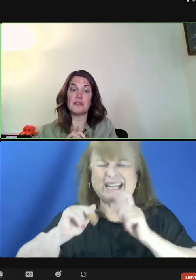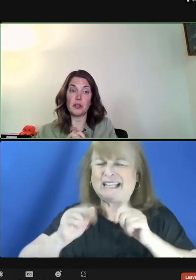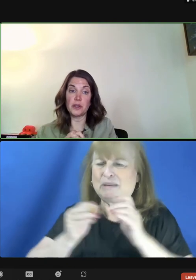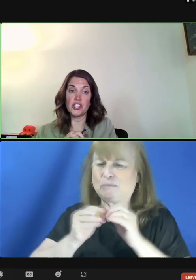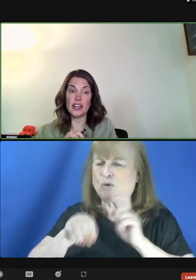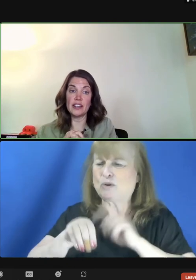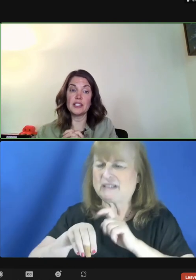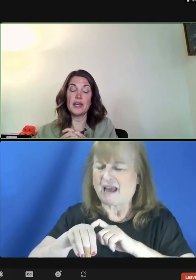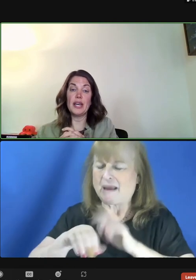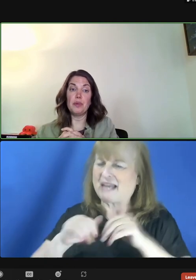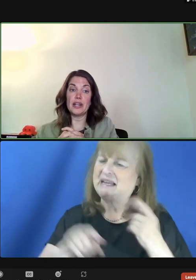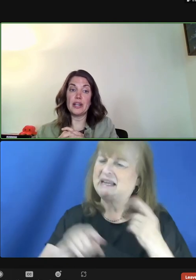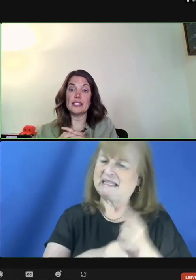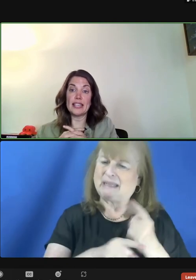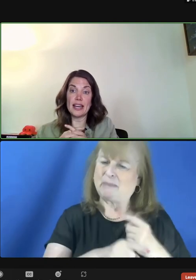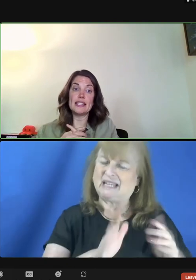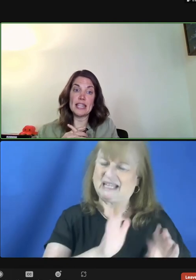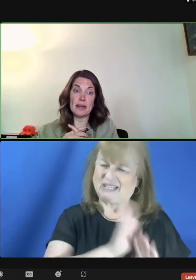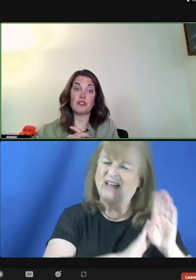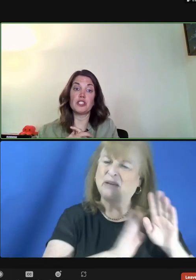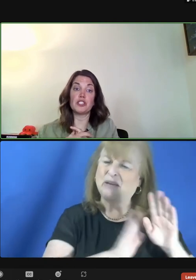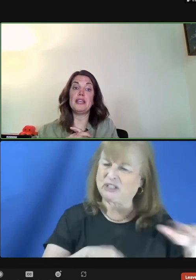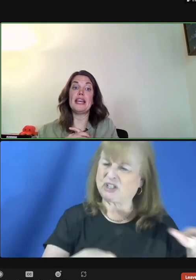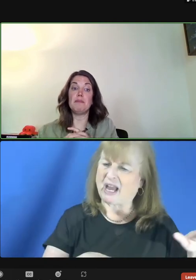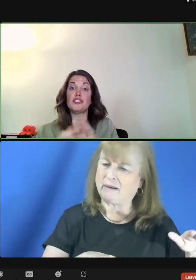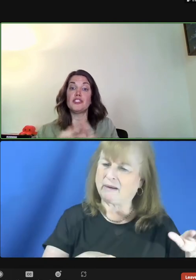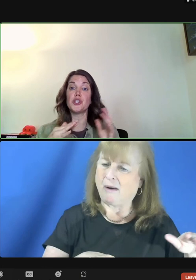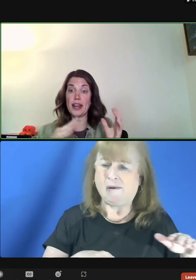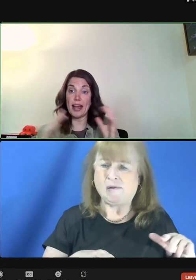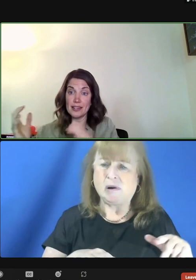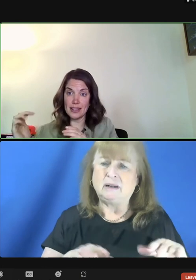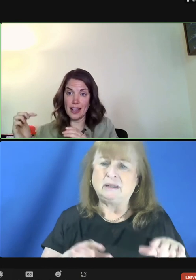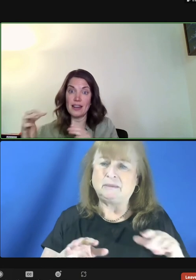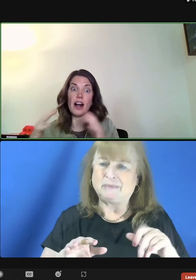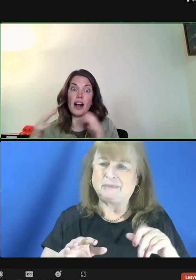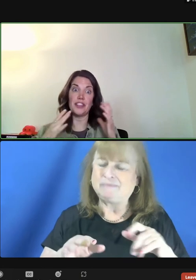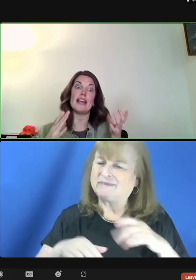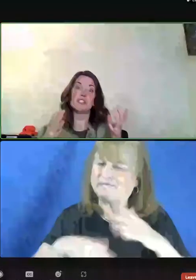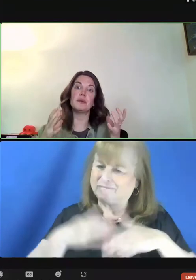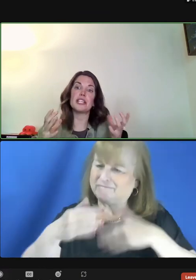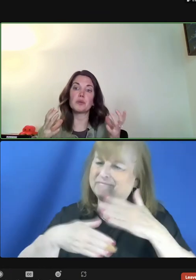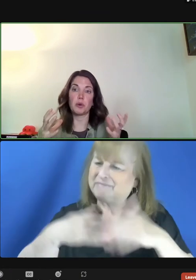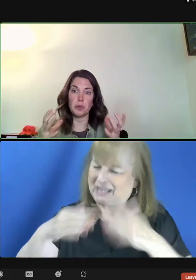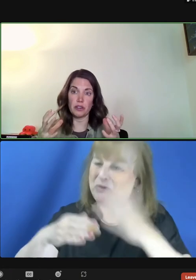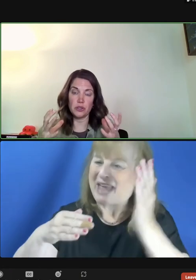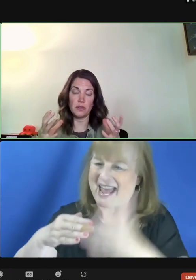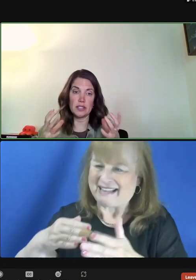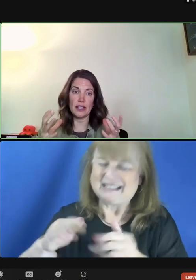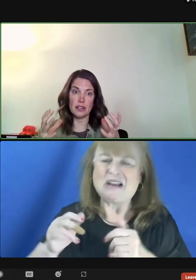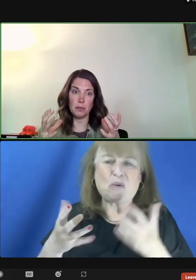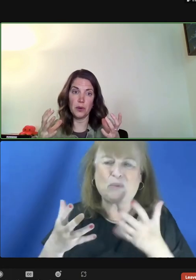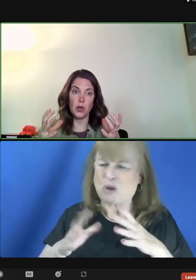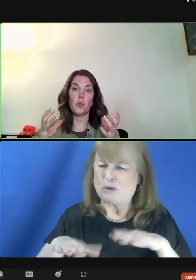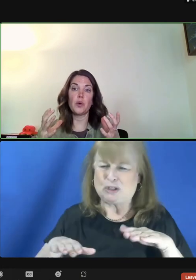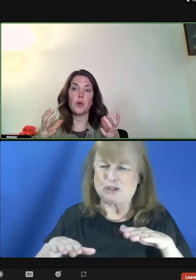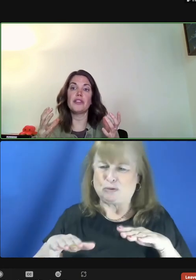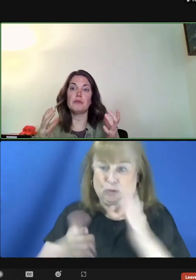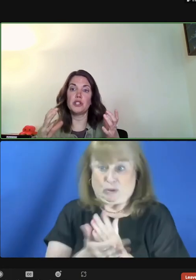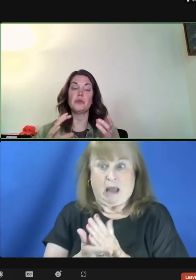time than a typically developing child. But it is, again, an attempt for it to be a means to an end and not the end place where we want our students to